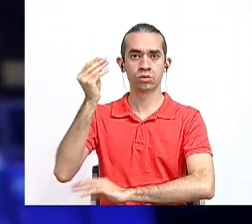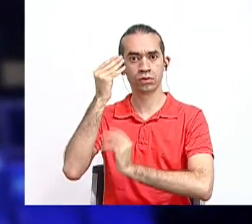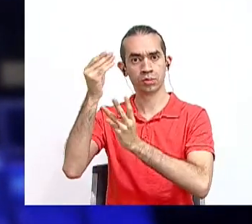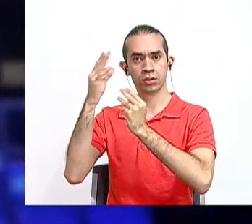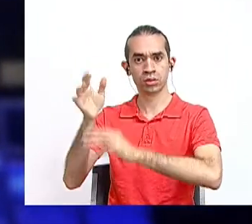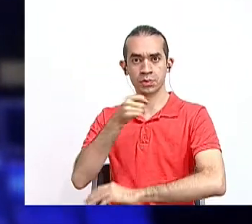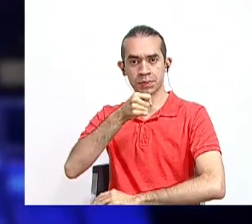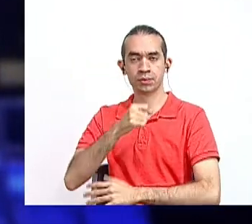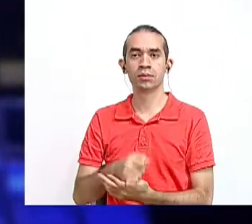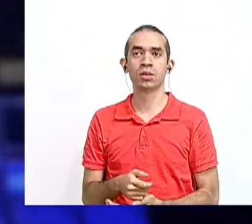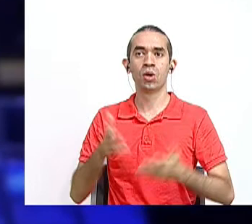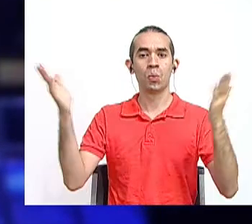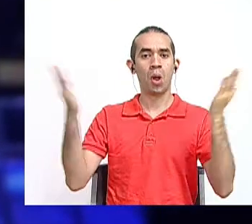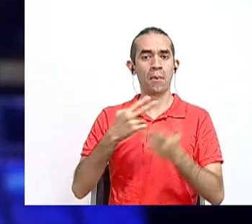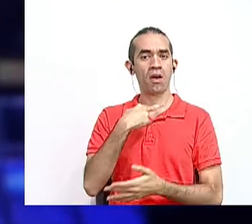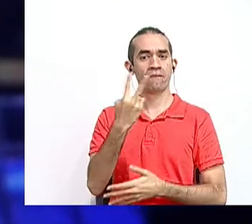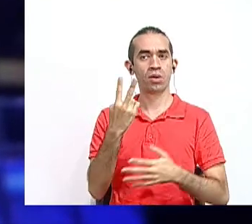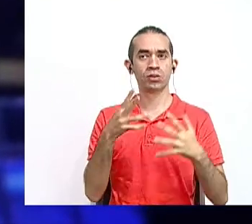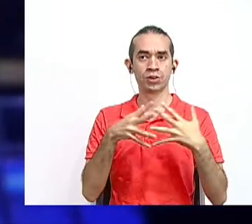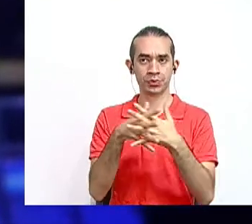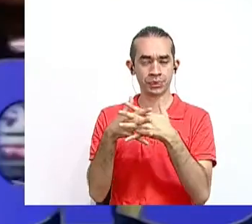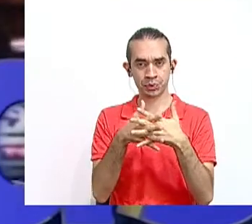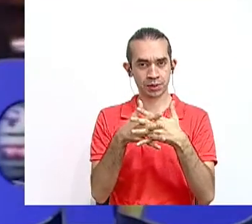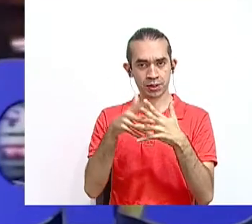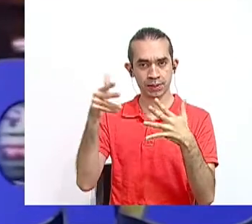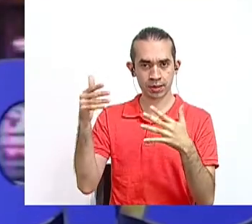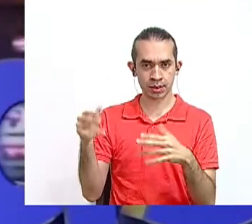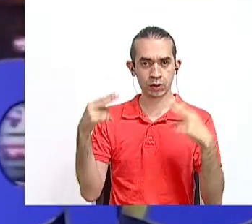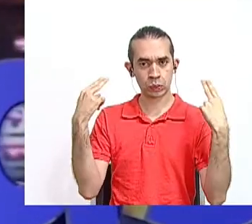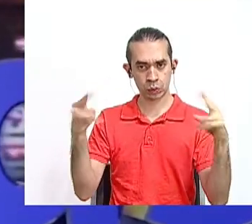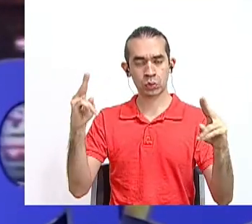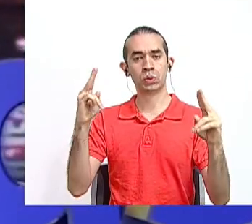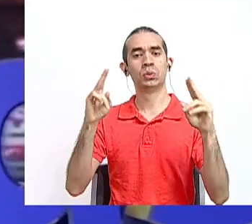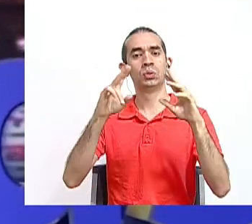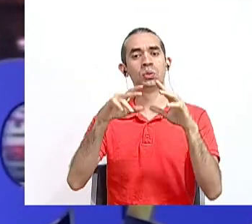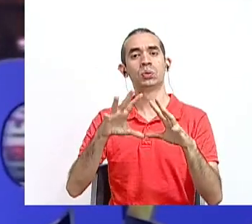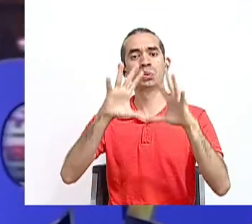Welcome to the Voice of America's News Words.